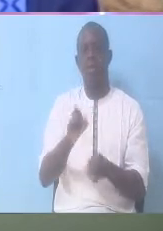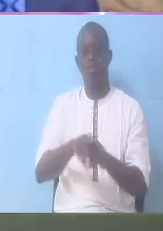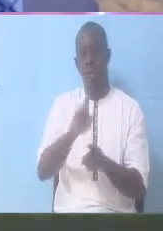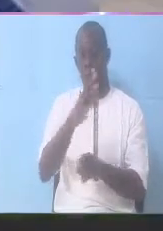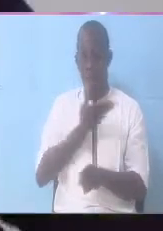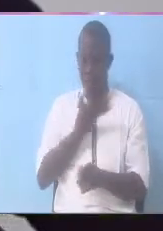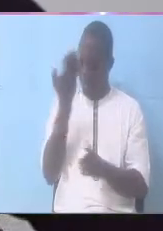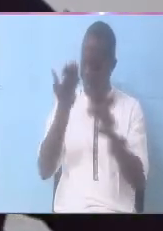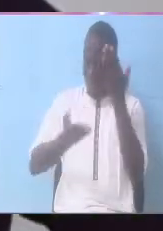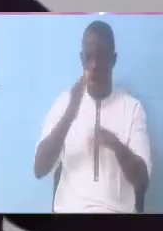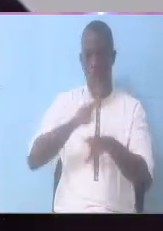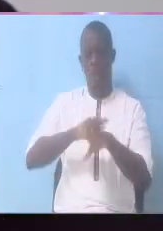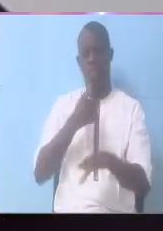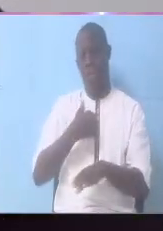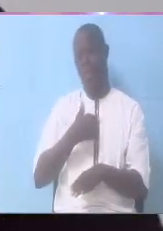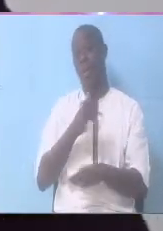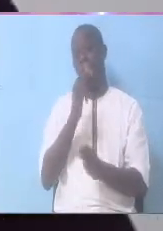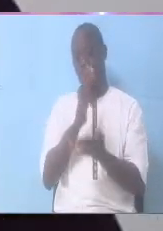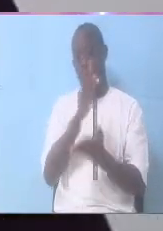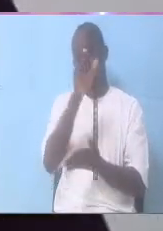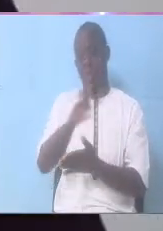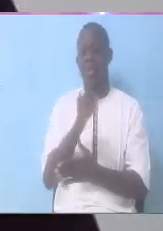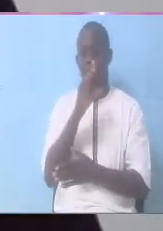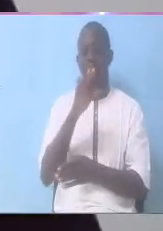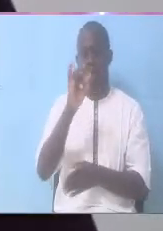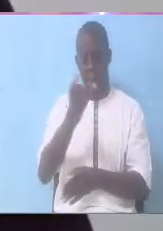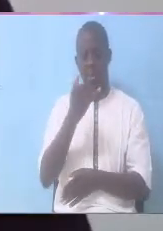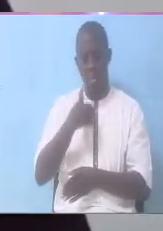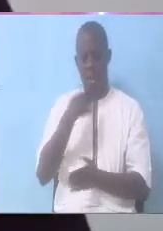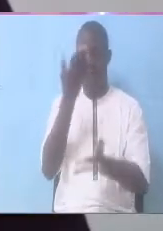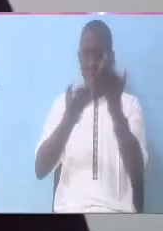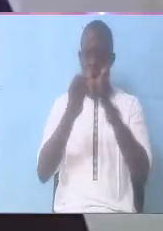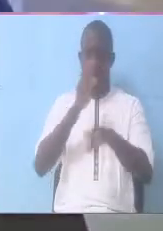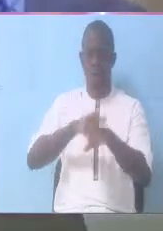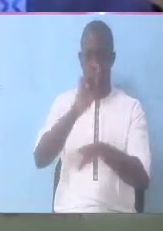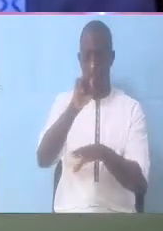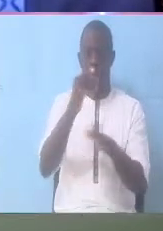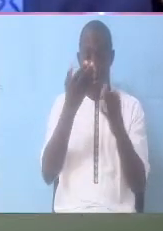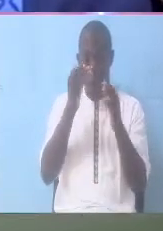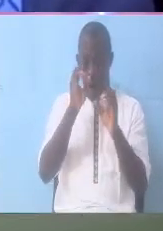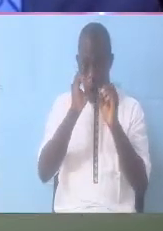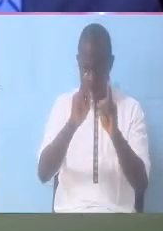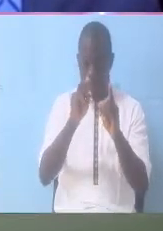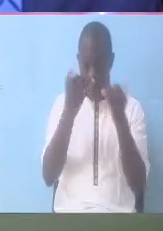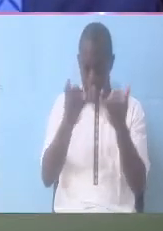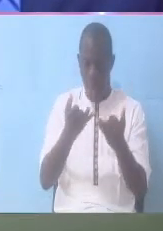am being fair to you. I can give you what I had. Okay, let me change the question.